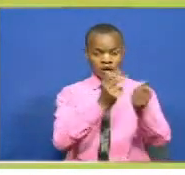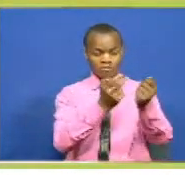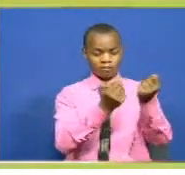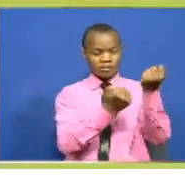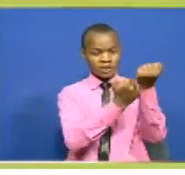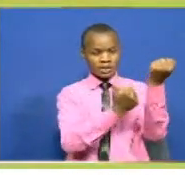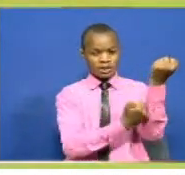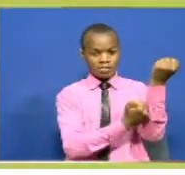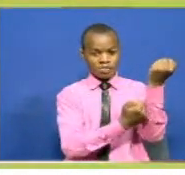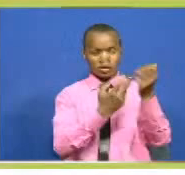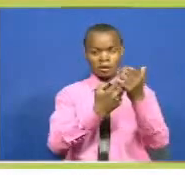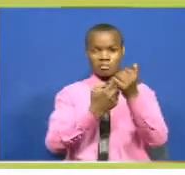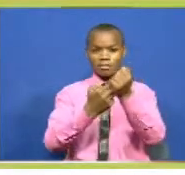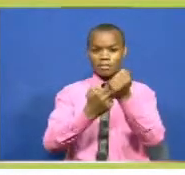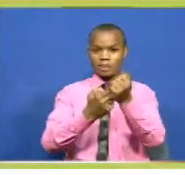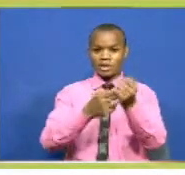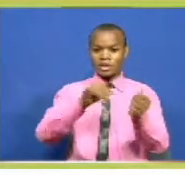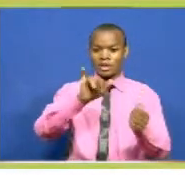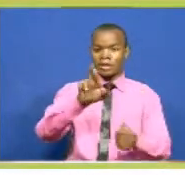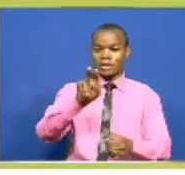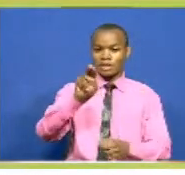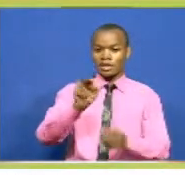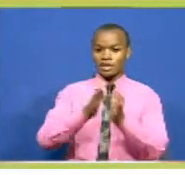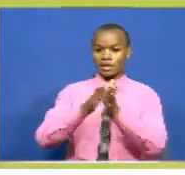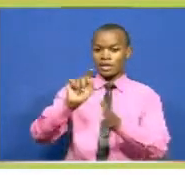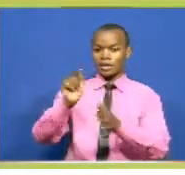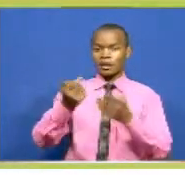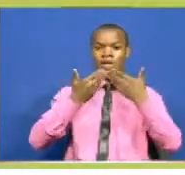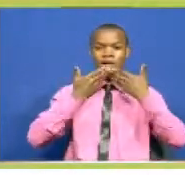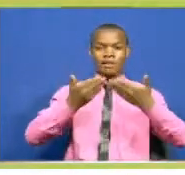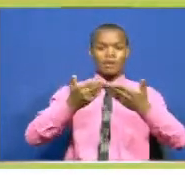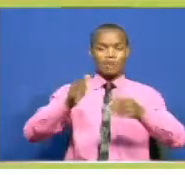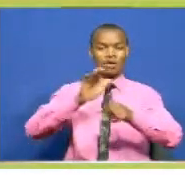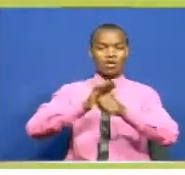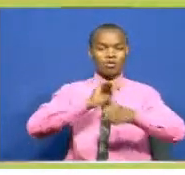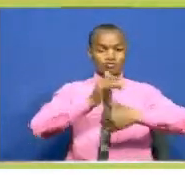Kenyan enterprises. Thank you all for your attention.